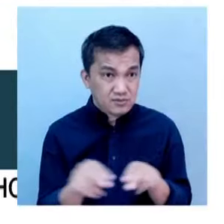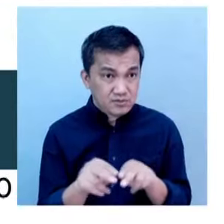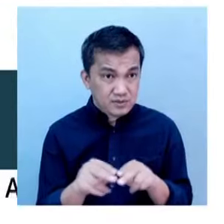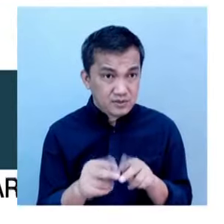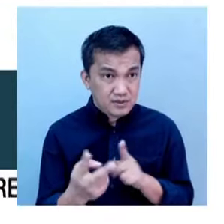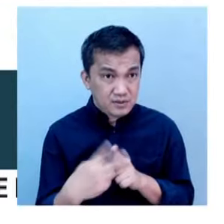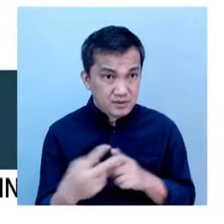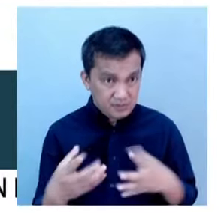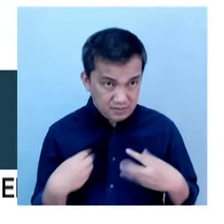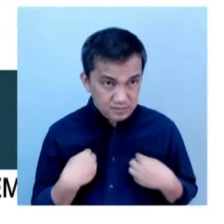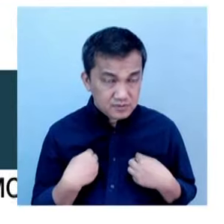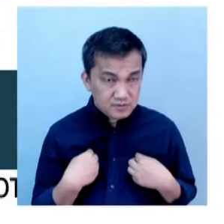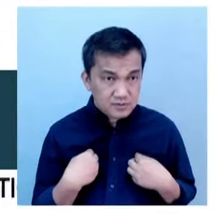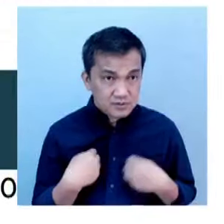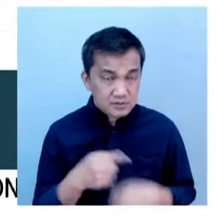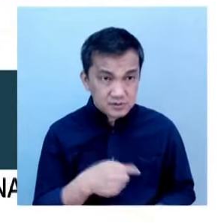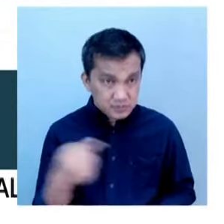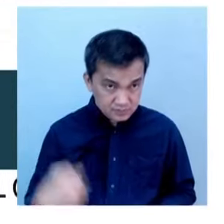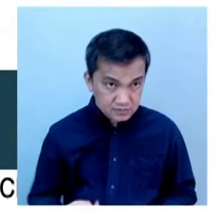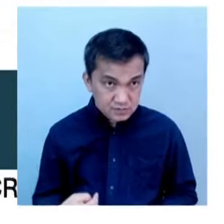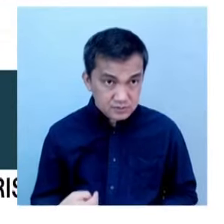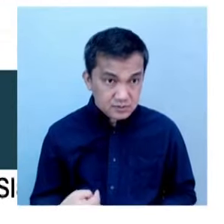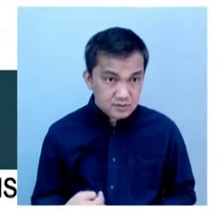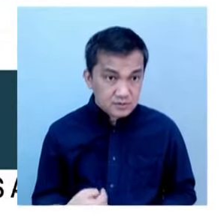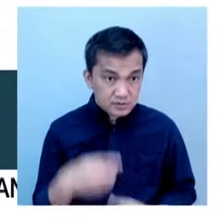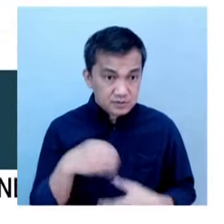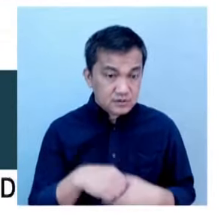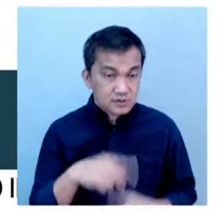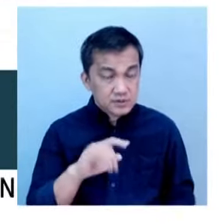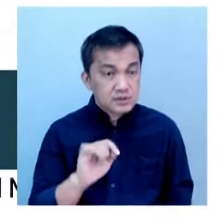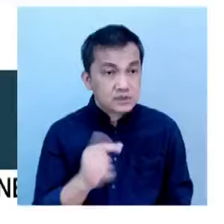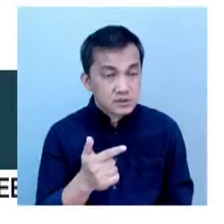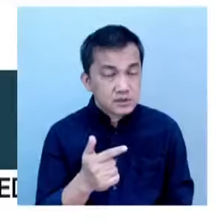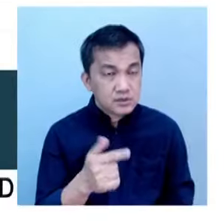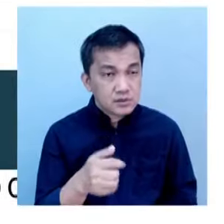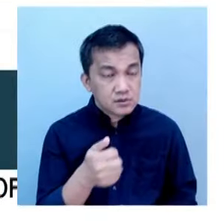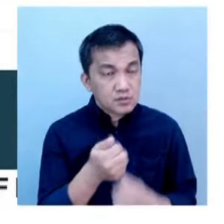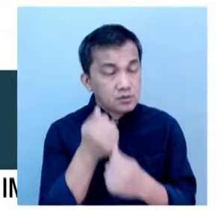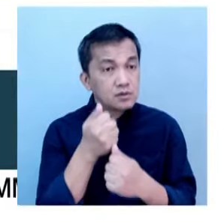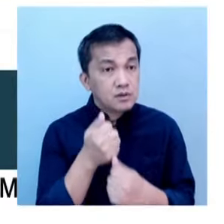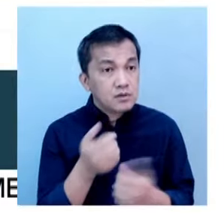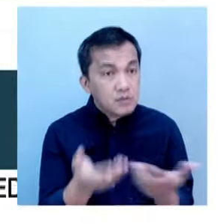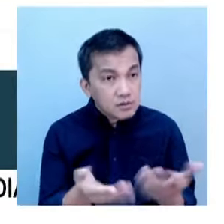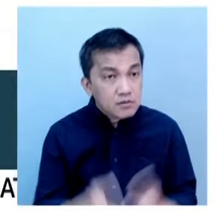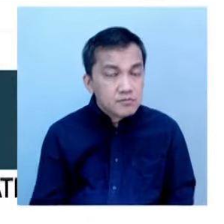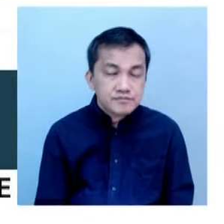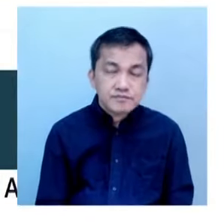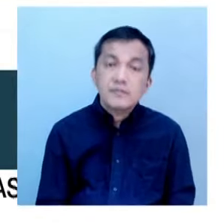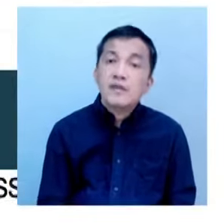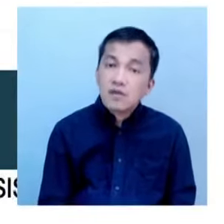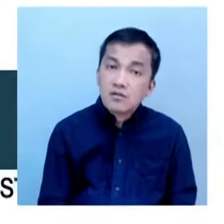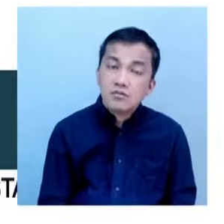recruit Chinese into the Philippine Coast Guard auxiliary? Mm. But the